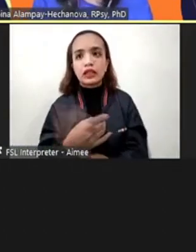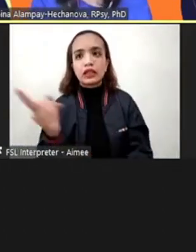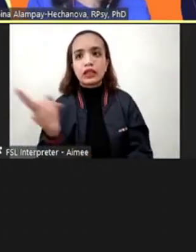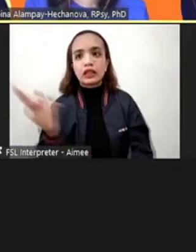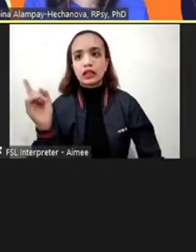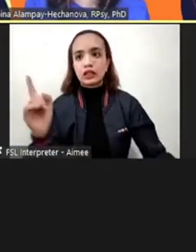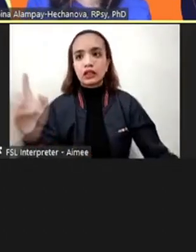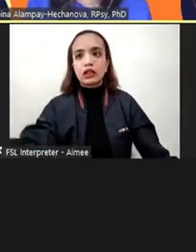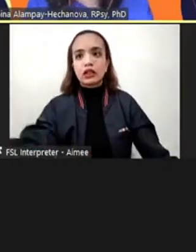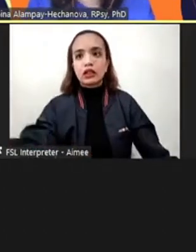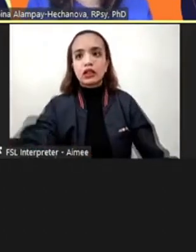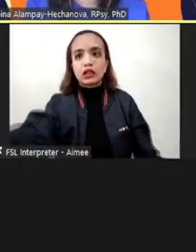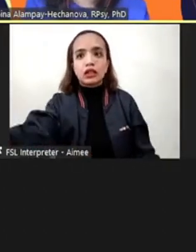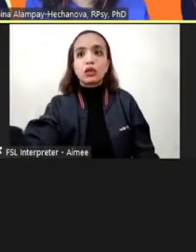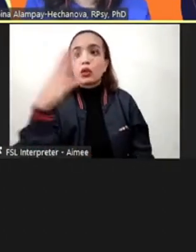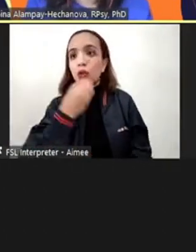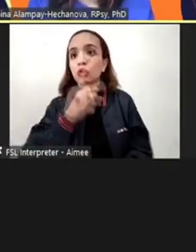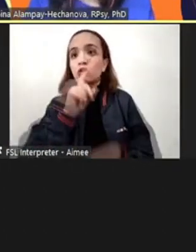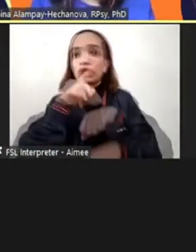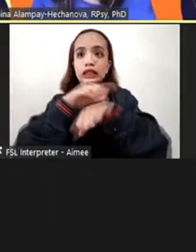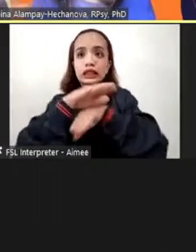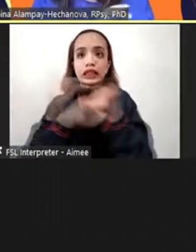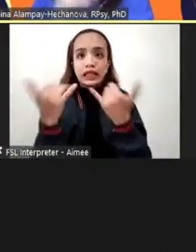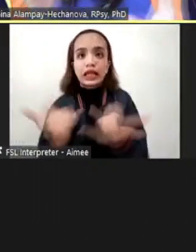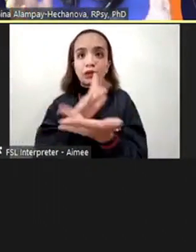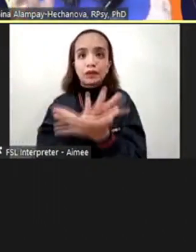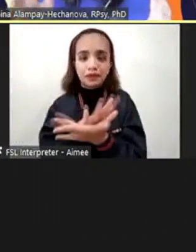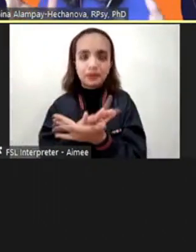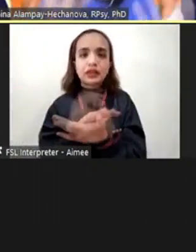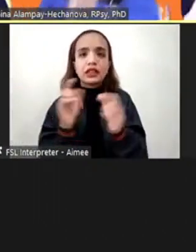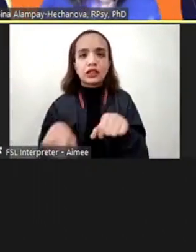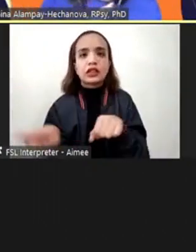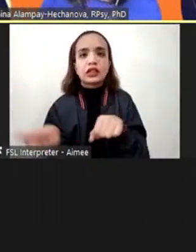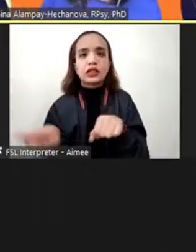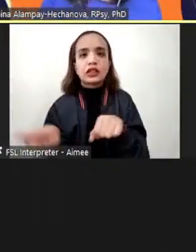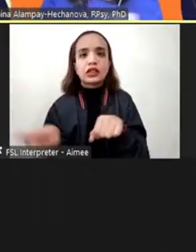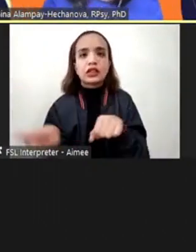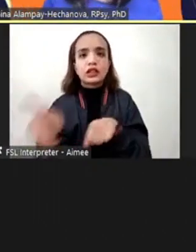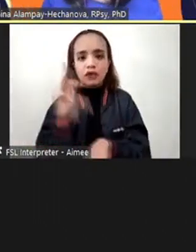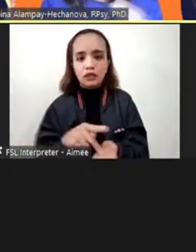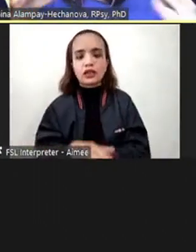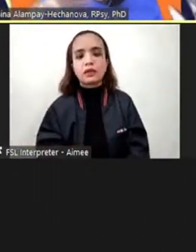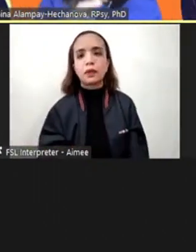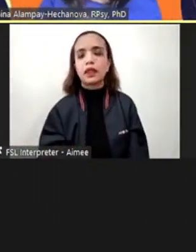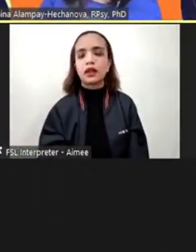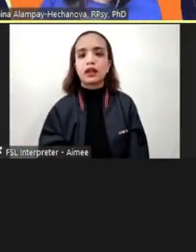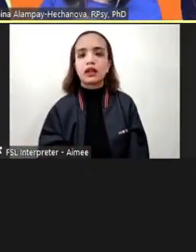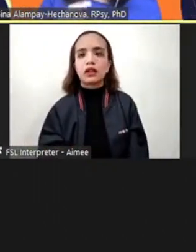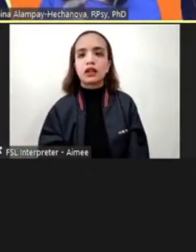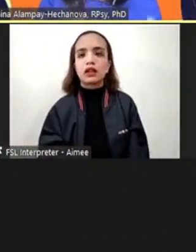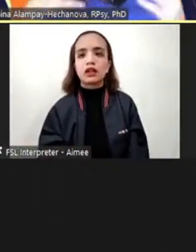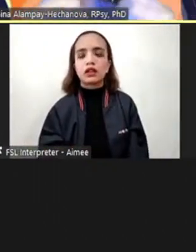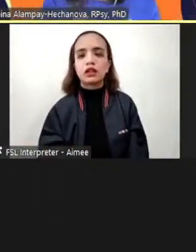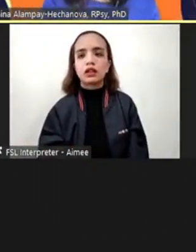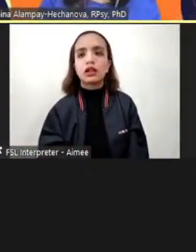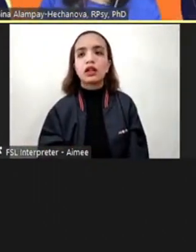affected by the COVID in the Philippines. And then I'd like also to talk about the link between mental health and resilience, and also